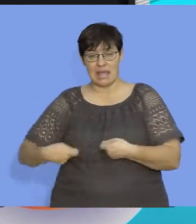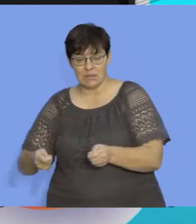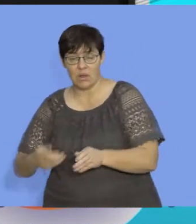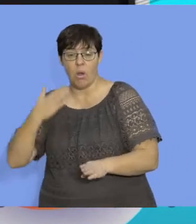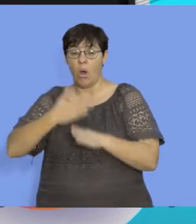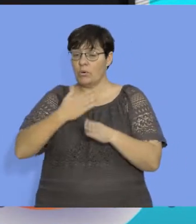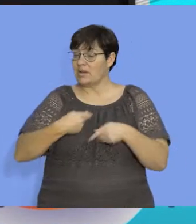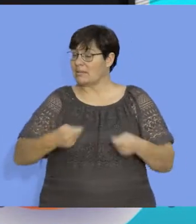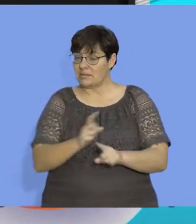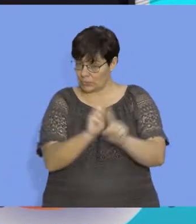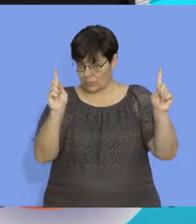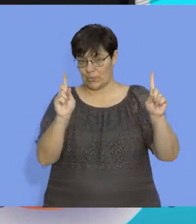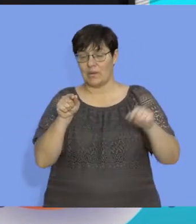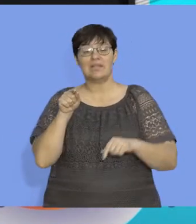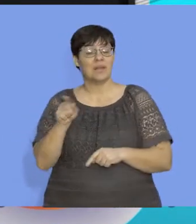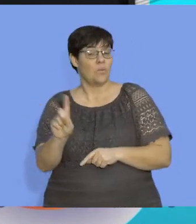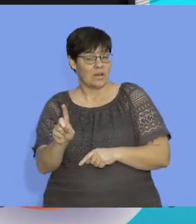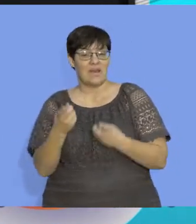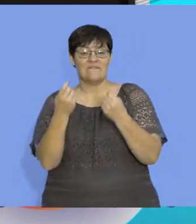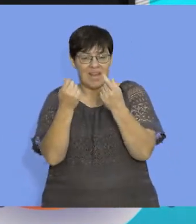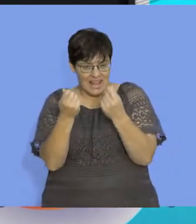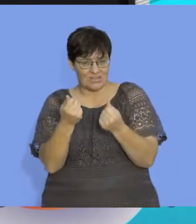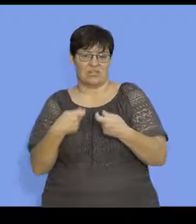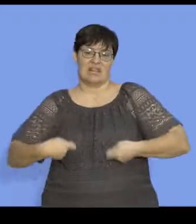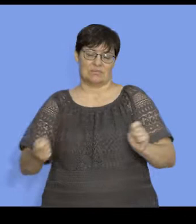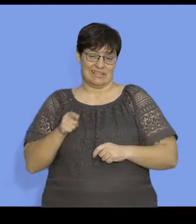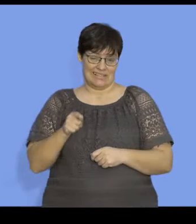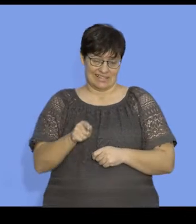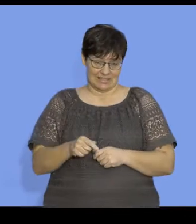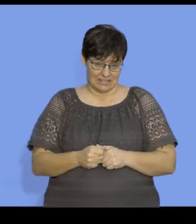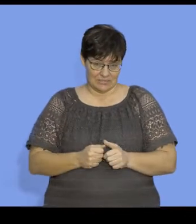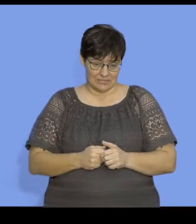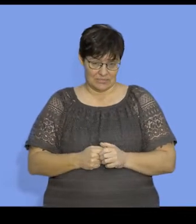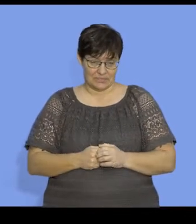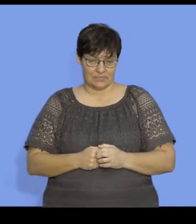are financing expenses. Okay.